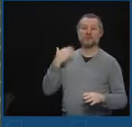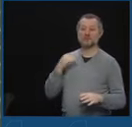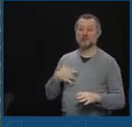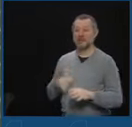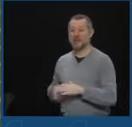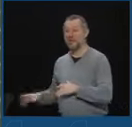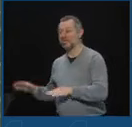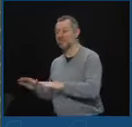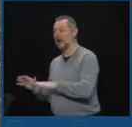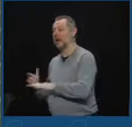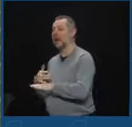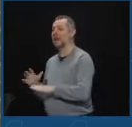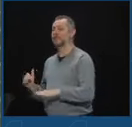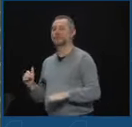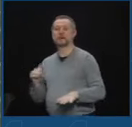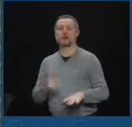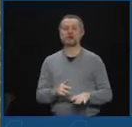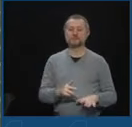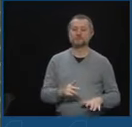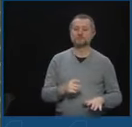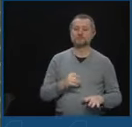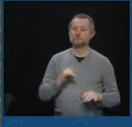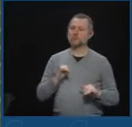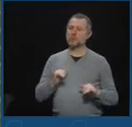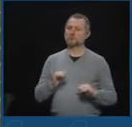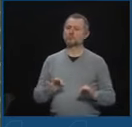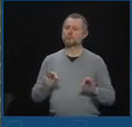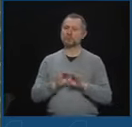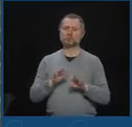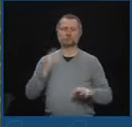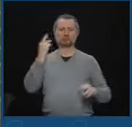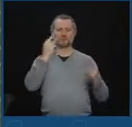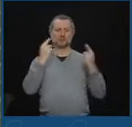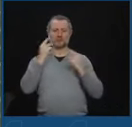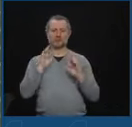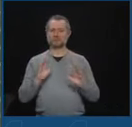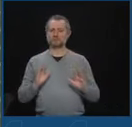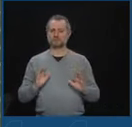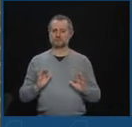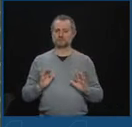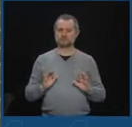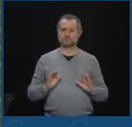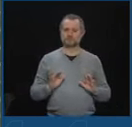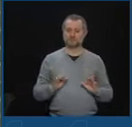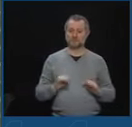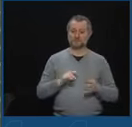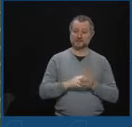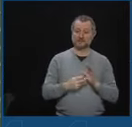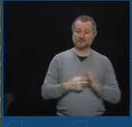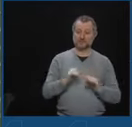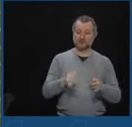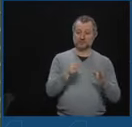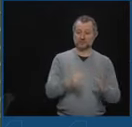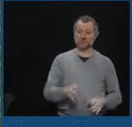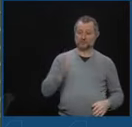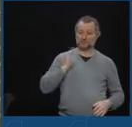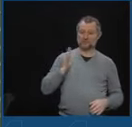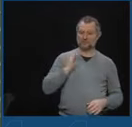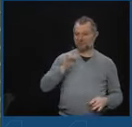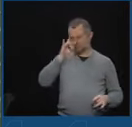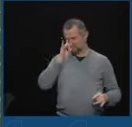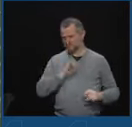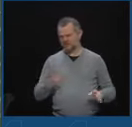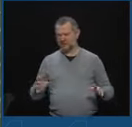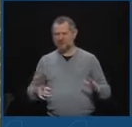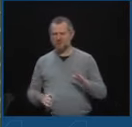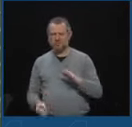neighborhood with a bigger purpose. Here you go, you got an individual who once was a terror in the streets, now somebody seeing them in the